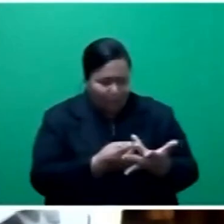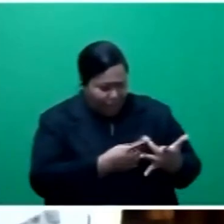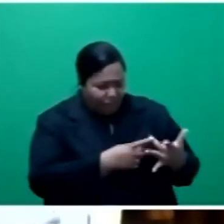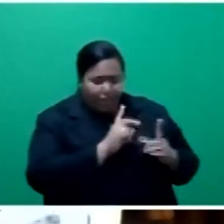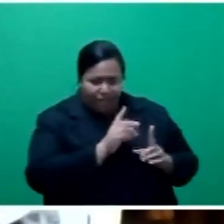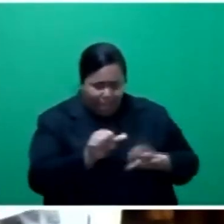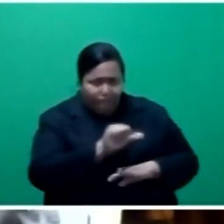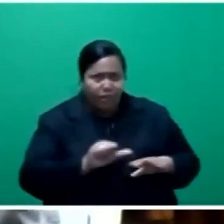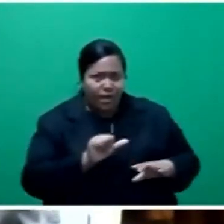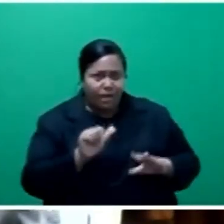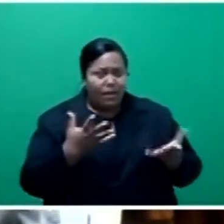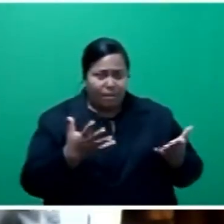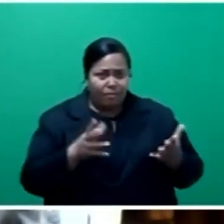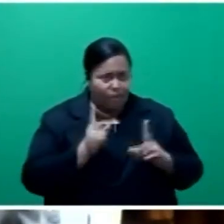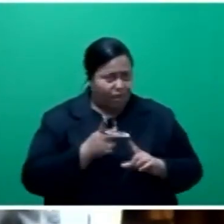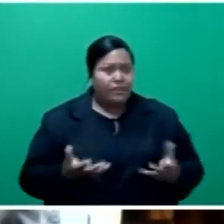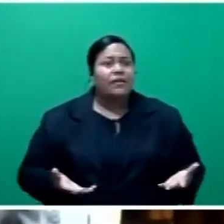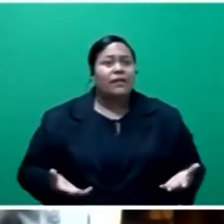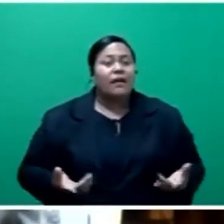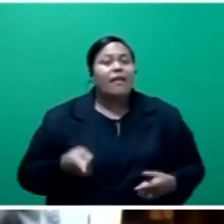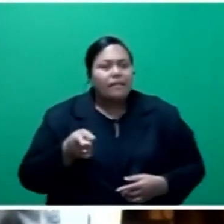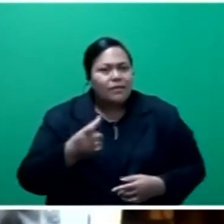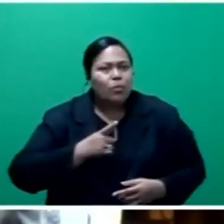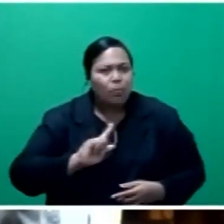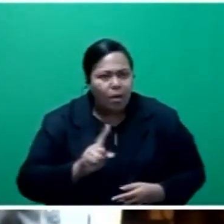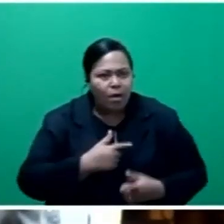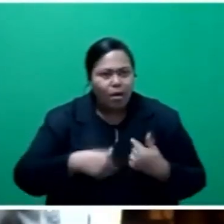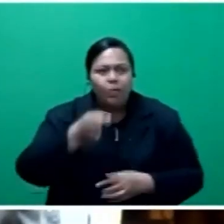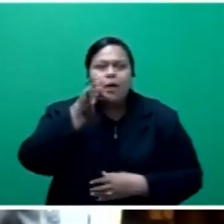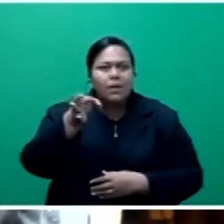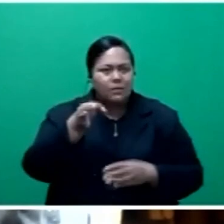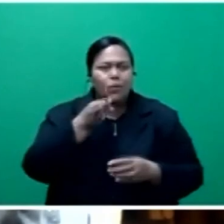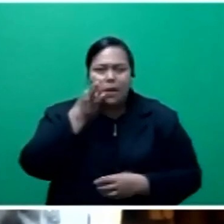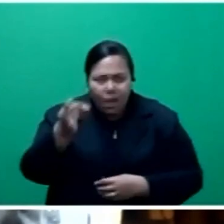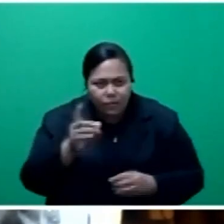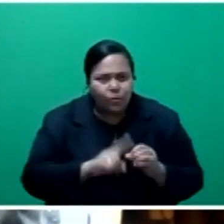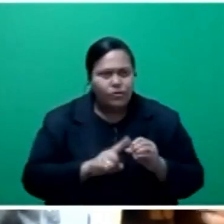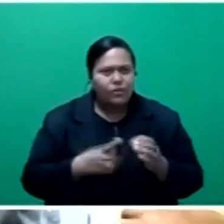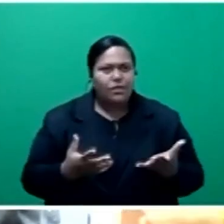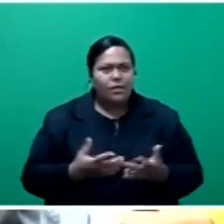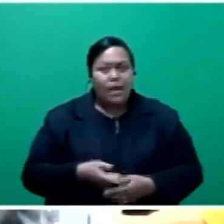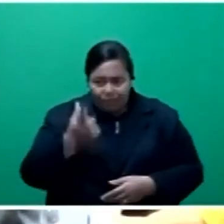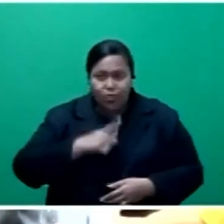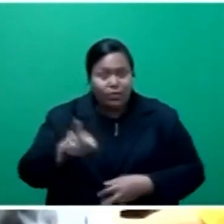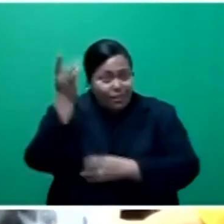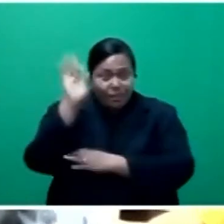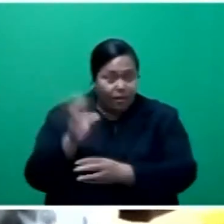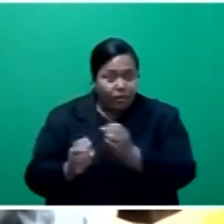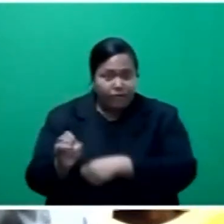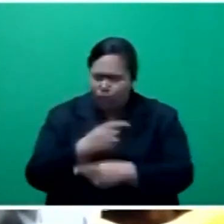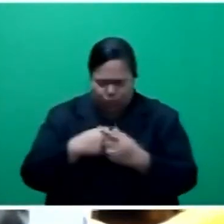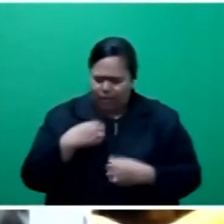priority. That is what we are questioning. And just because they're an independent office does not mean we